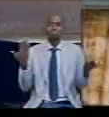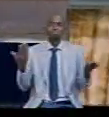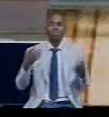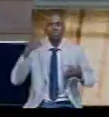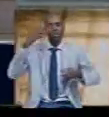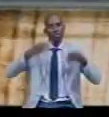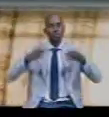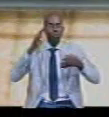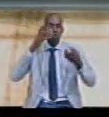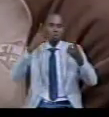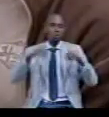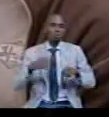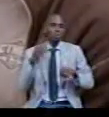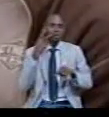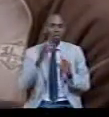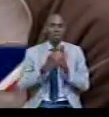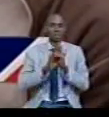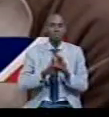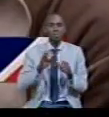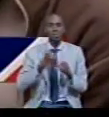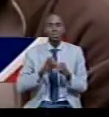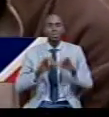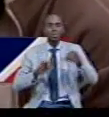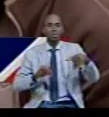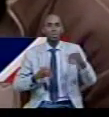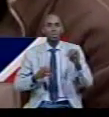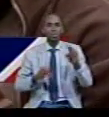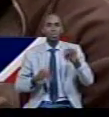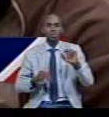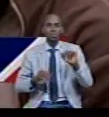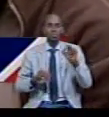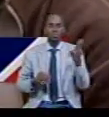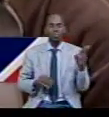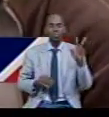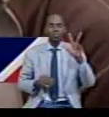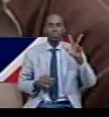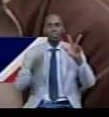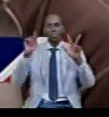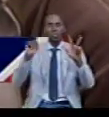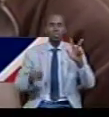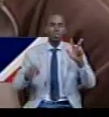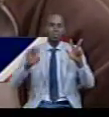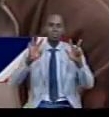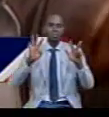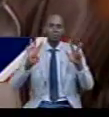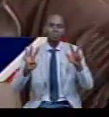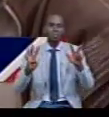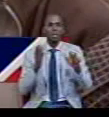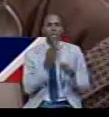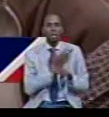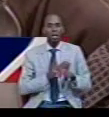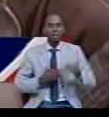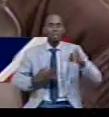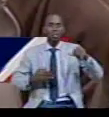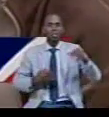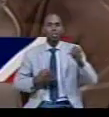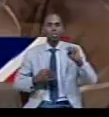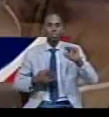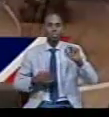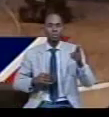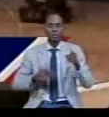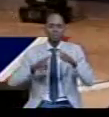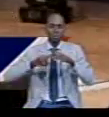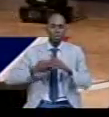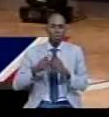Jonah chapter 3, we're looking at verse 4. In Jonah chapter 3, reading from verse 4, and Jonah began to